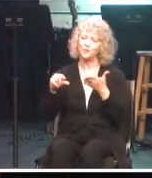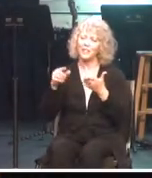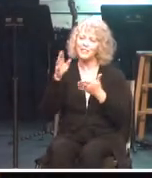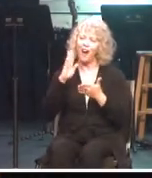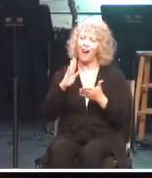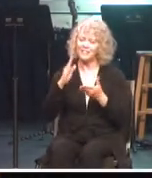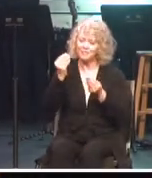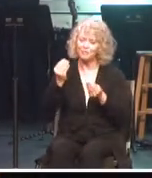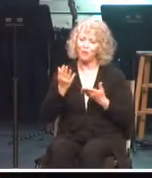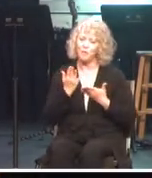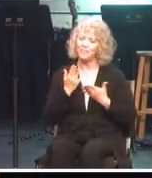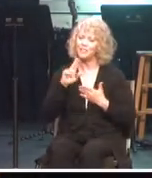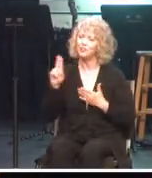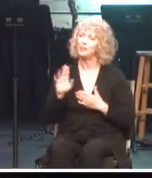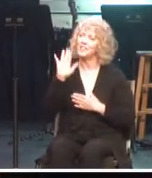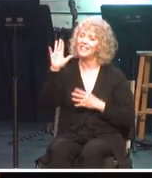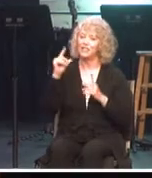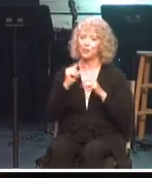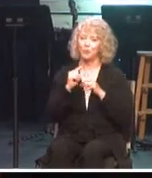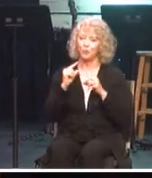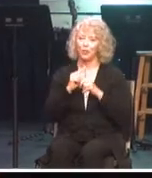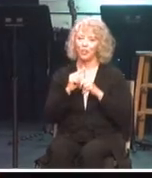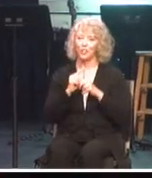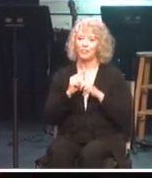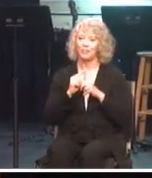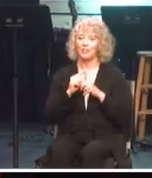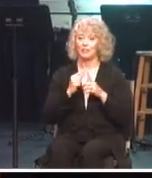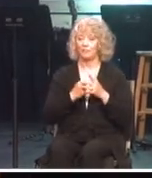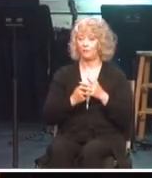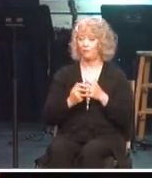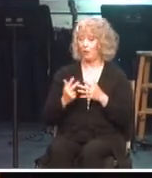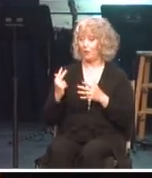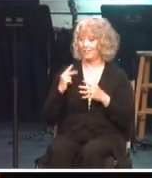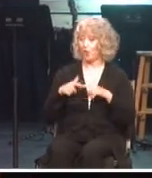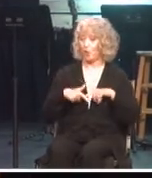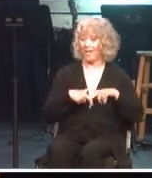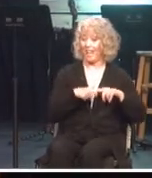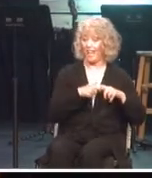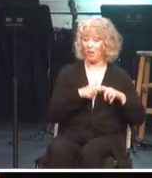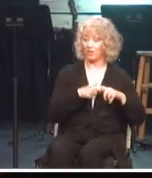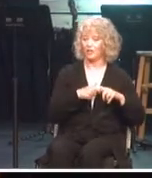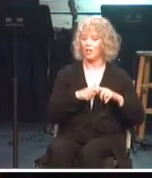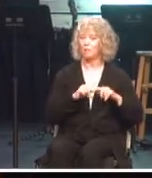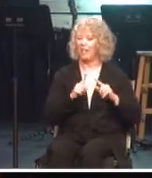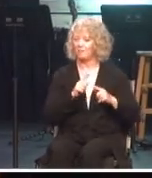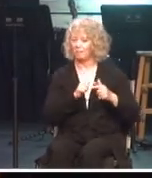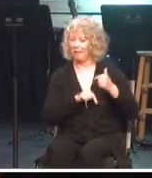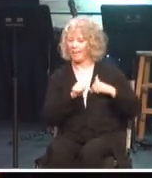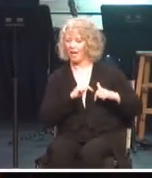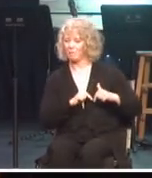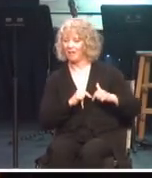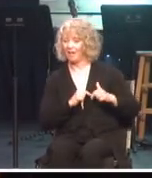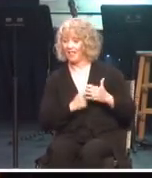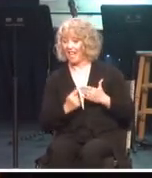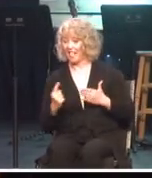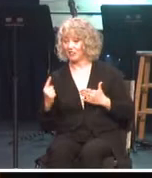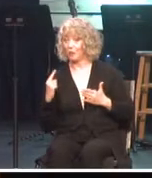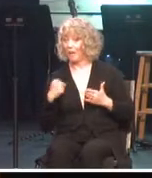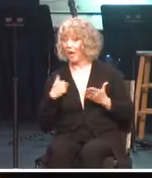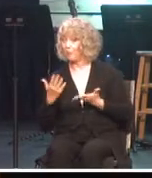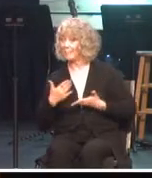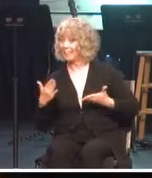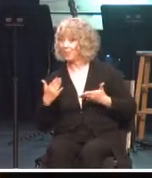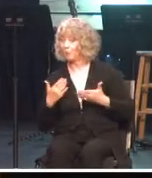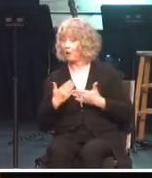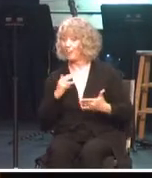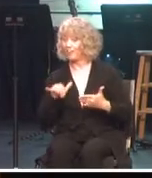is through his word. And this is where we left off a few weeks ago. Let me just say, last week I was here. We were on vacation. Last week I was here. It is